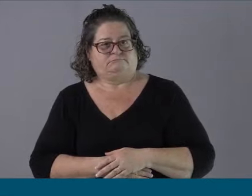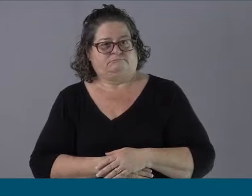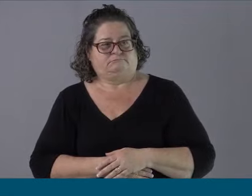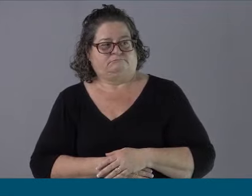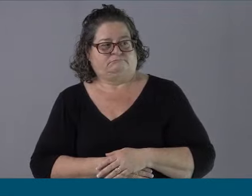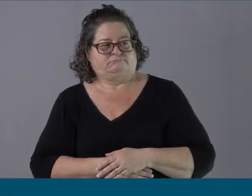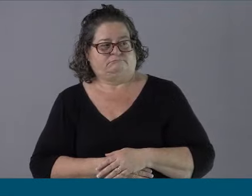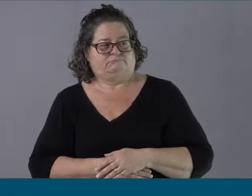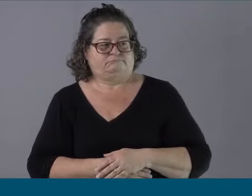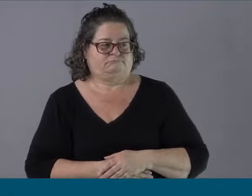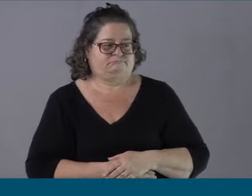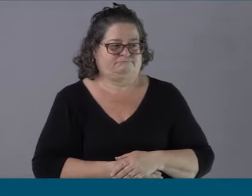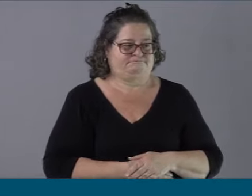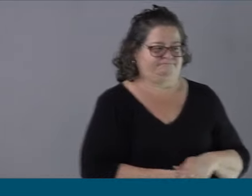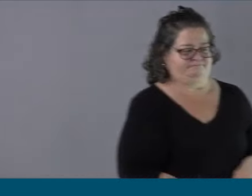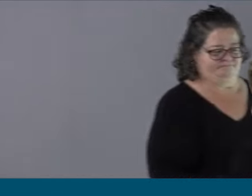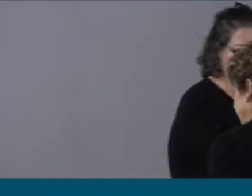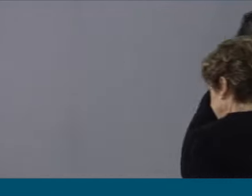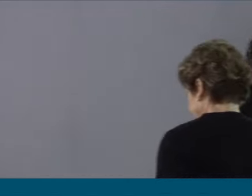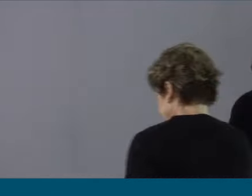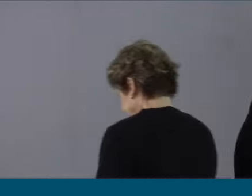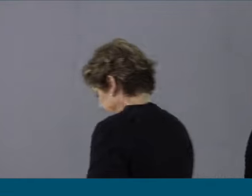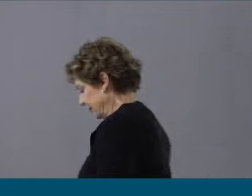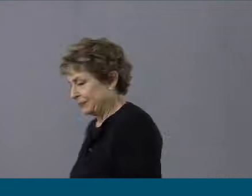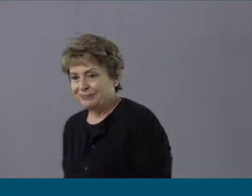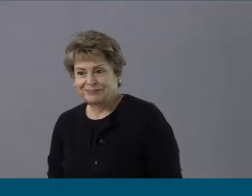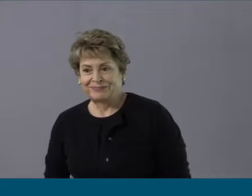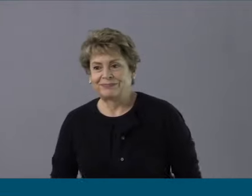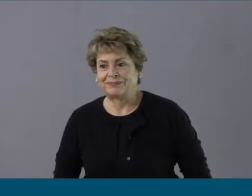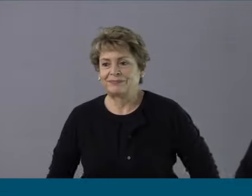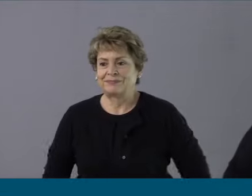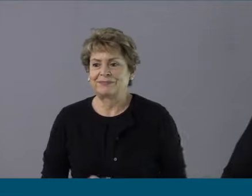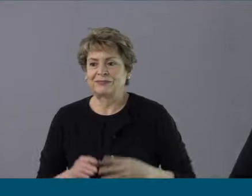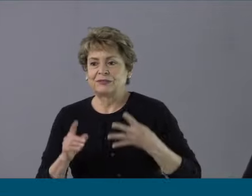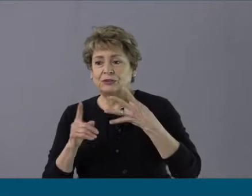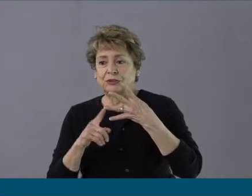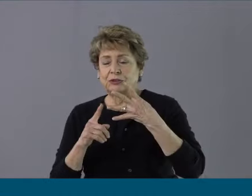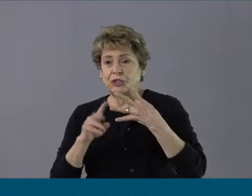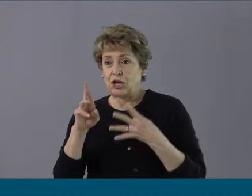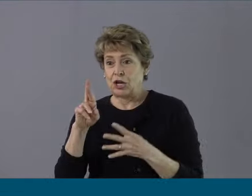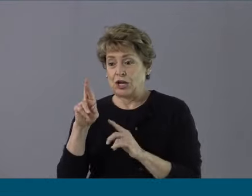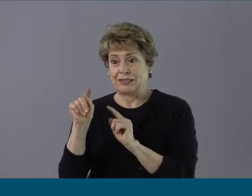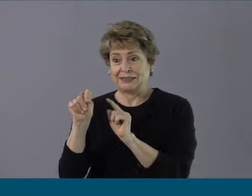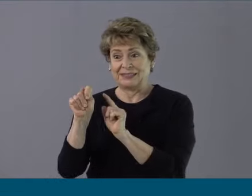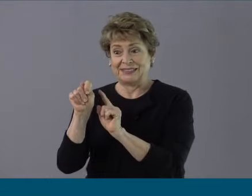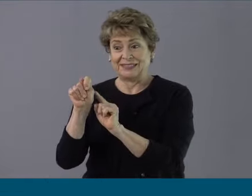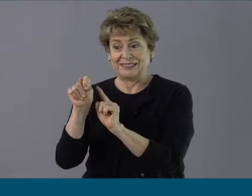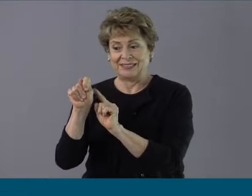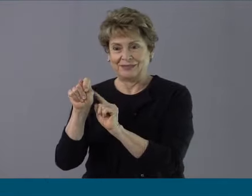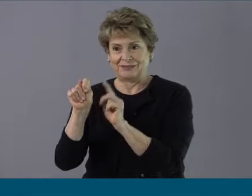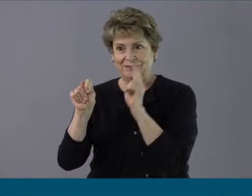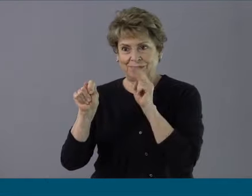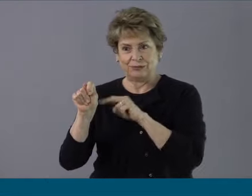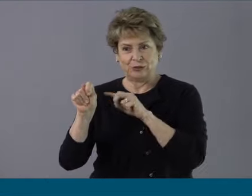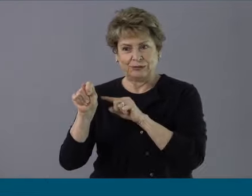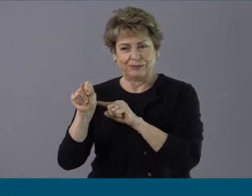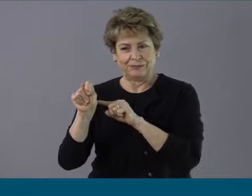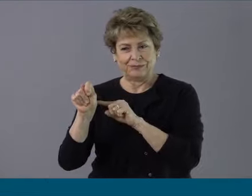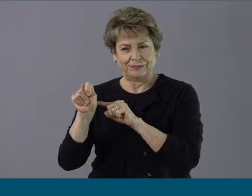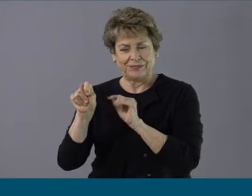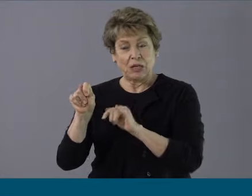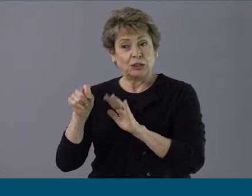at home. This metric quantifies non-essential travel. The R-naught indicates the speed of